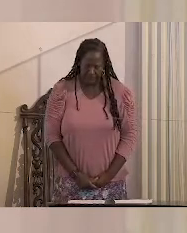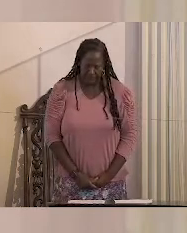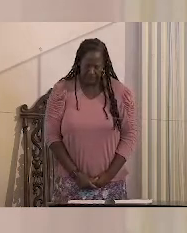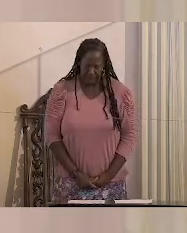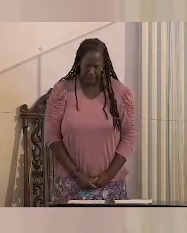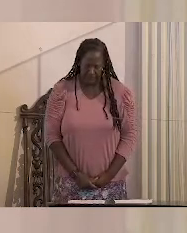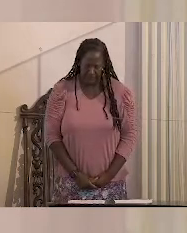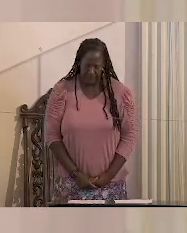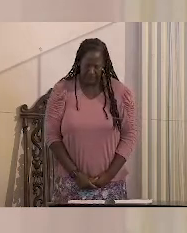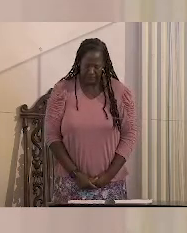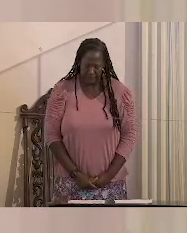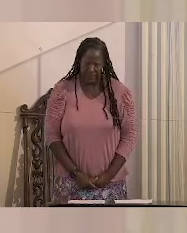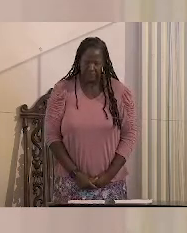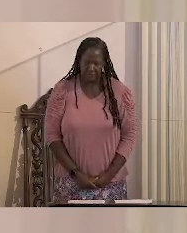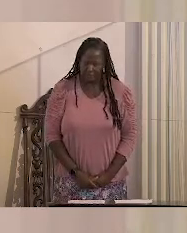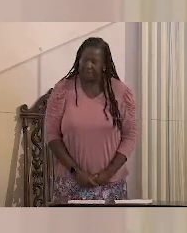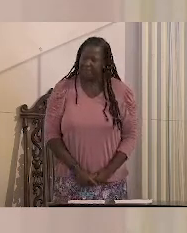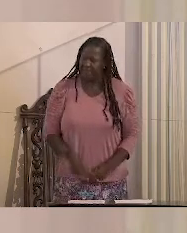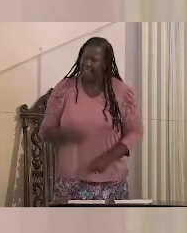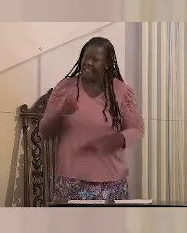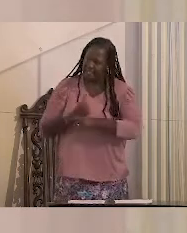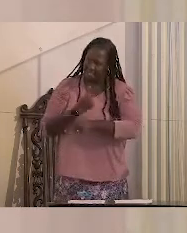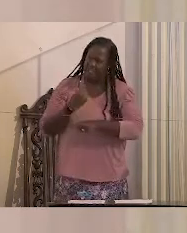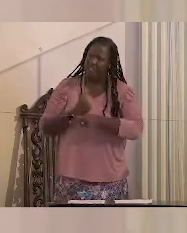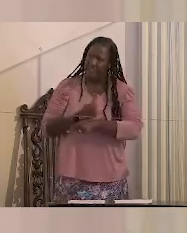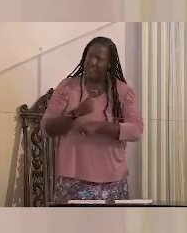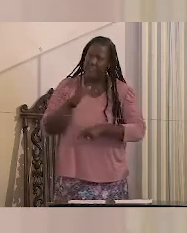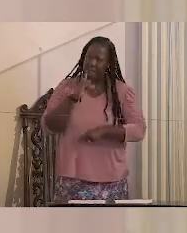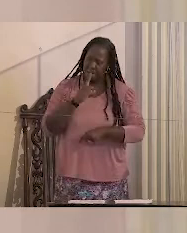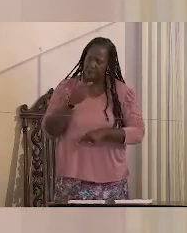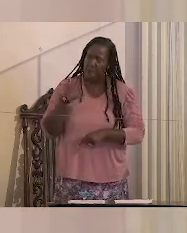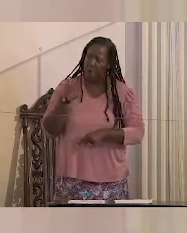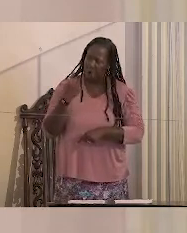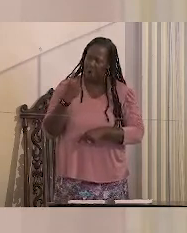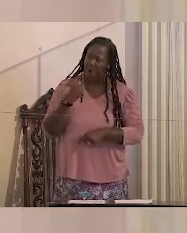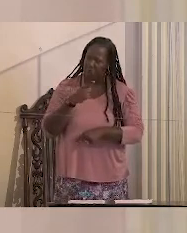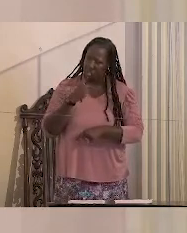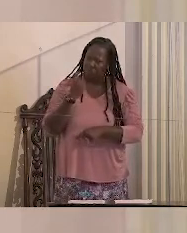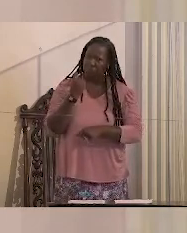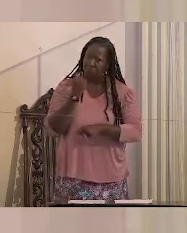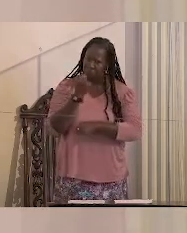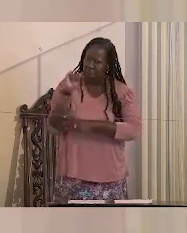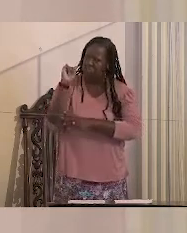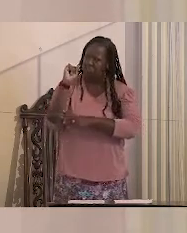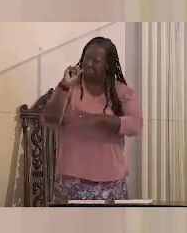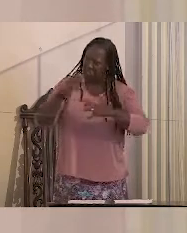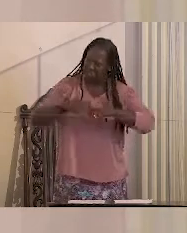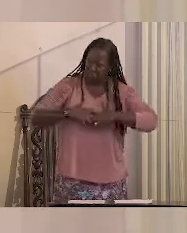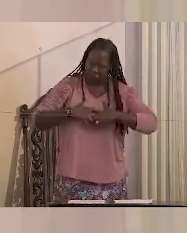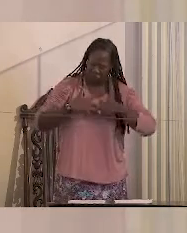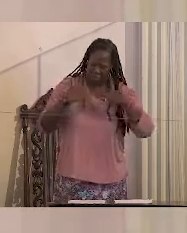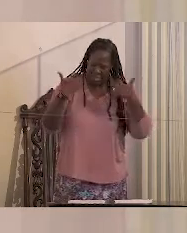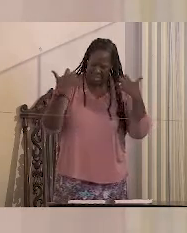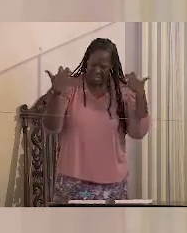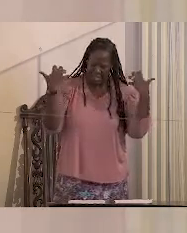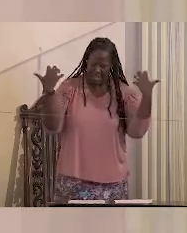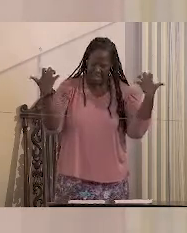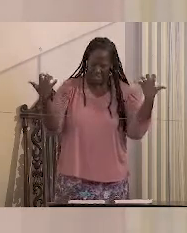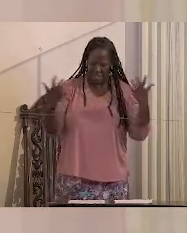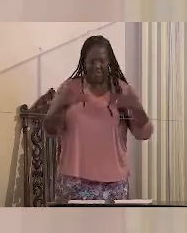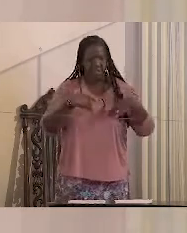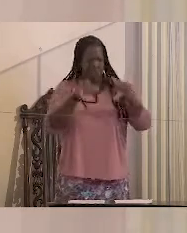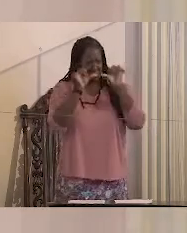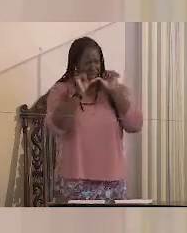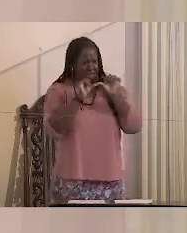There is a place for righteous rage, and there is a place for keening lamentation.